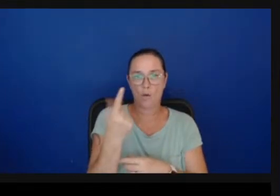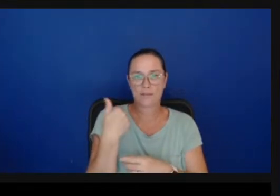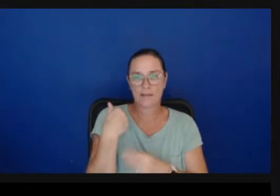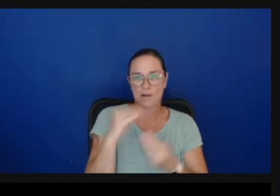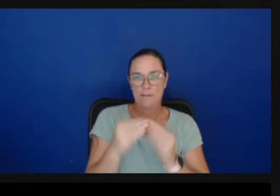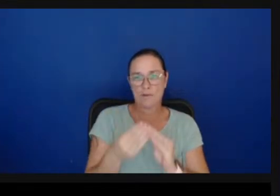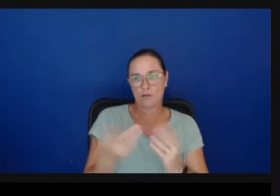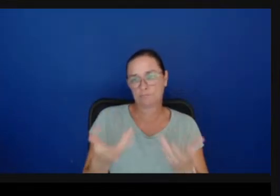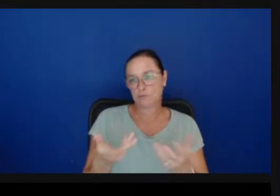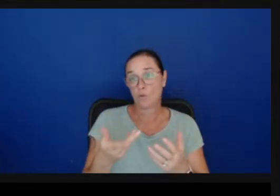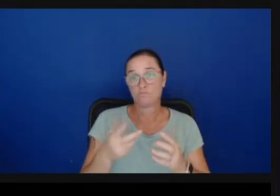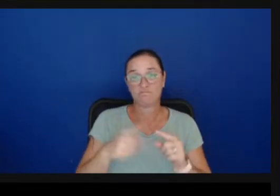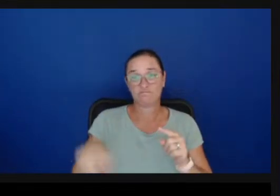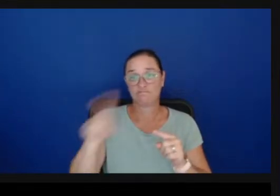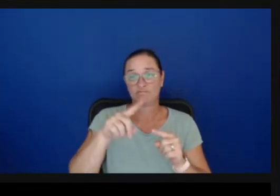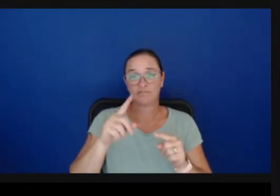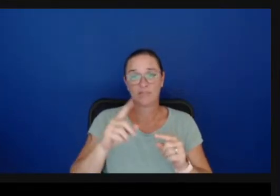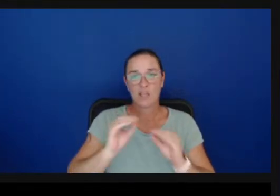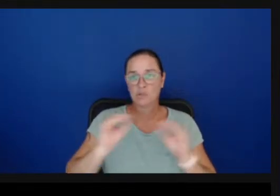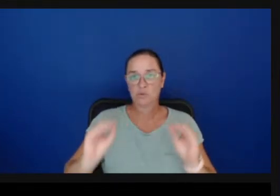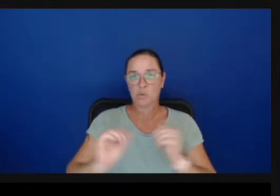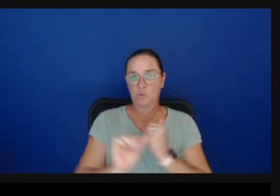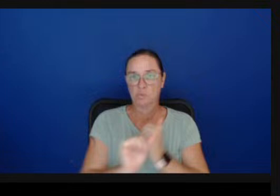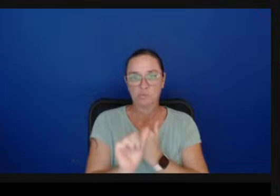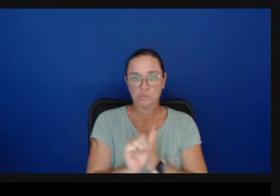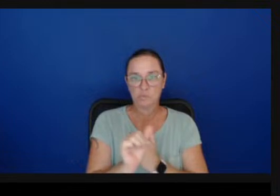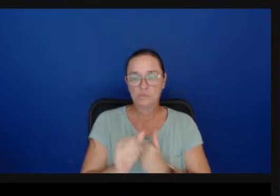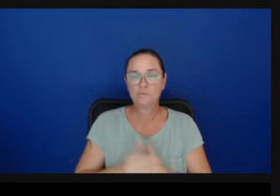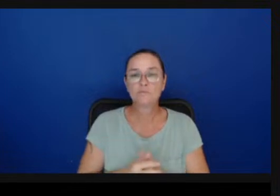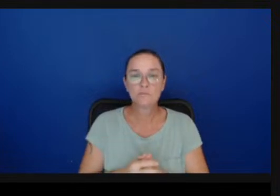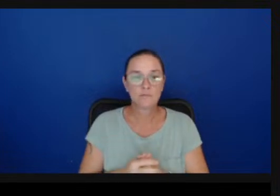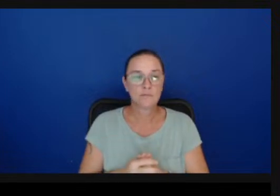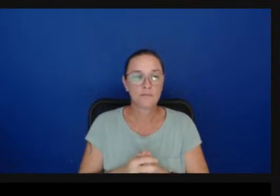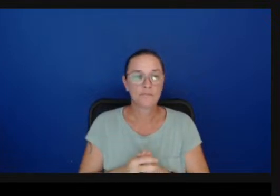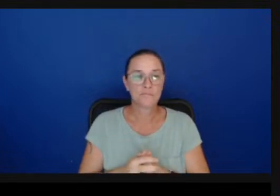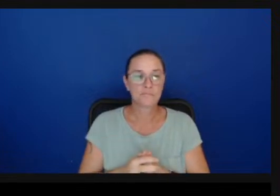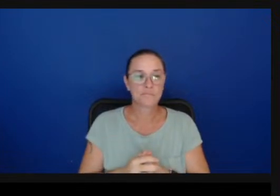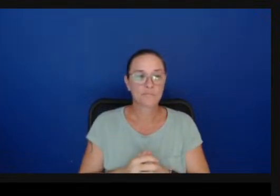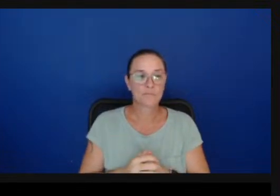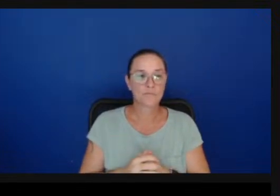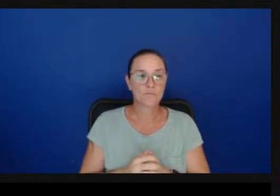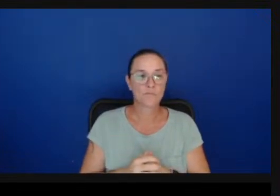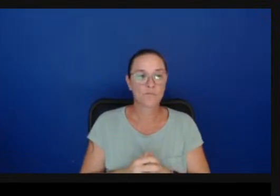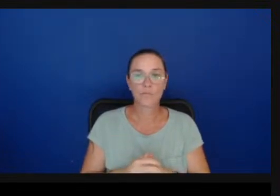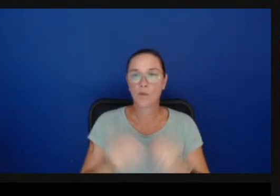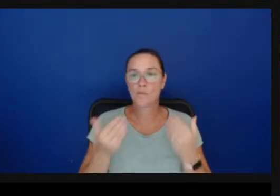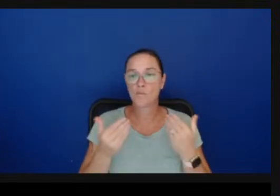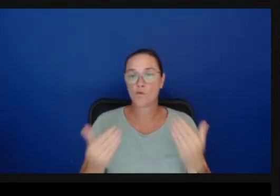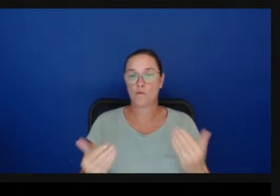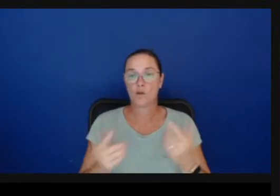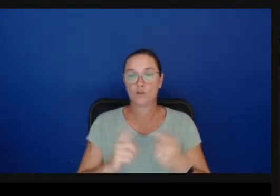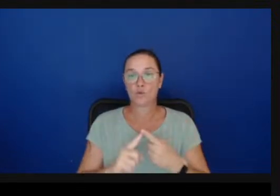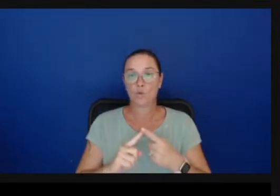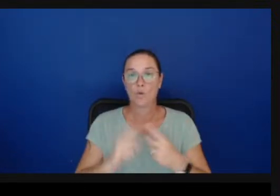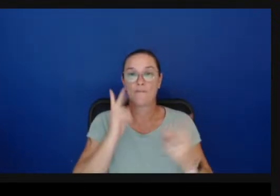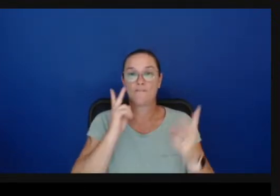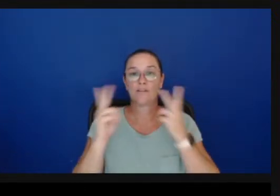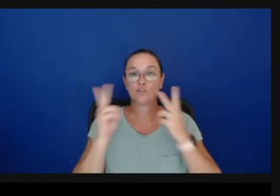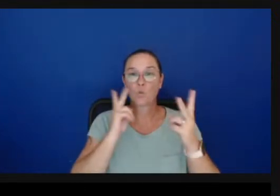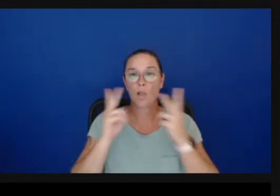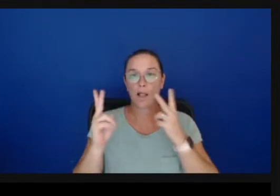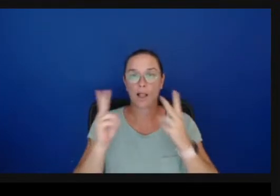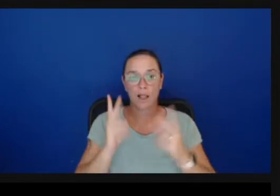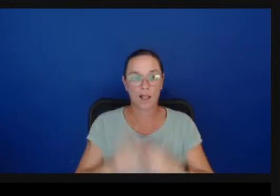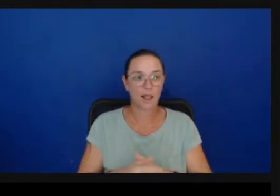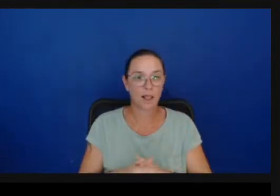gas-wise. Very little hazard following the eruption. It's the best time. So we'll move on to our visuals. And to